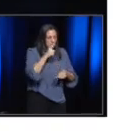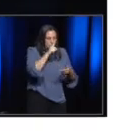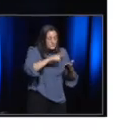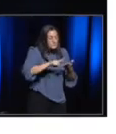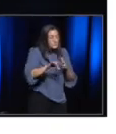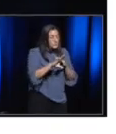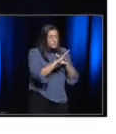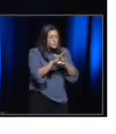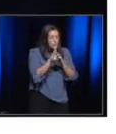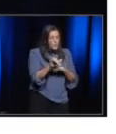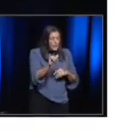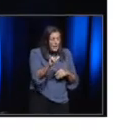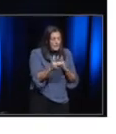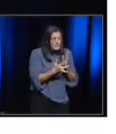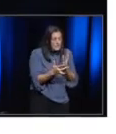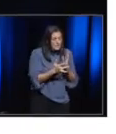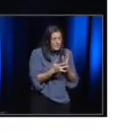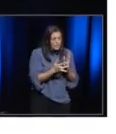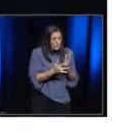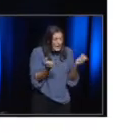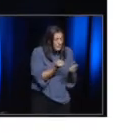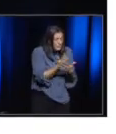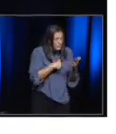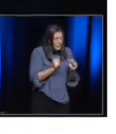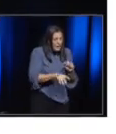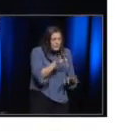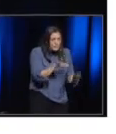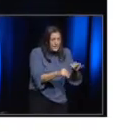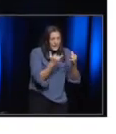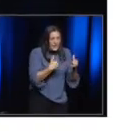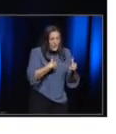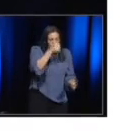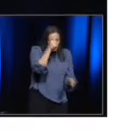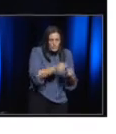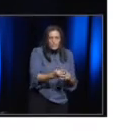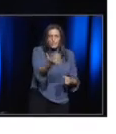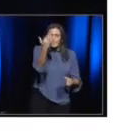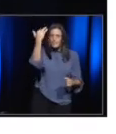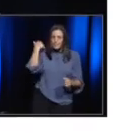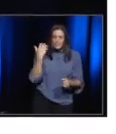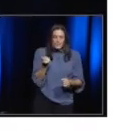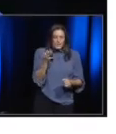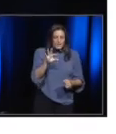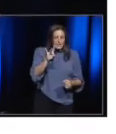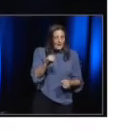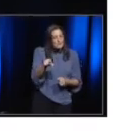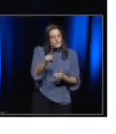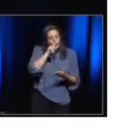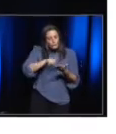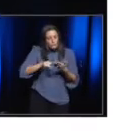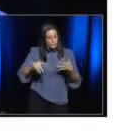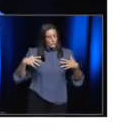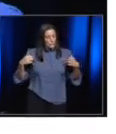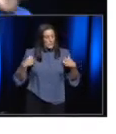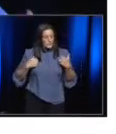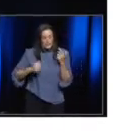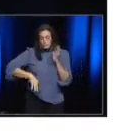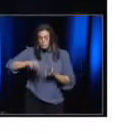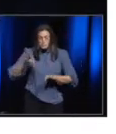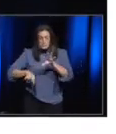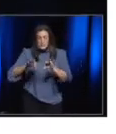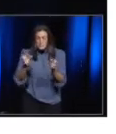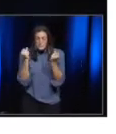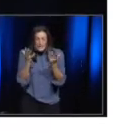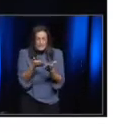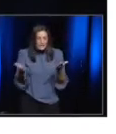Bay, the discoveries we're making now remind me of that early period of discovery in the 1980s. But more importantly, all these new